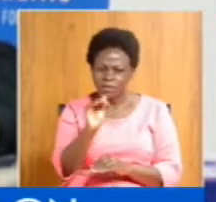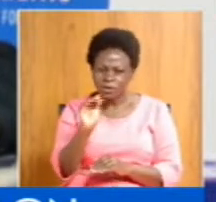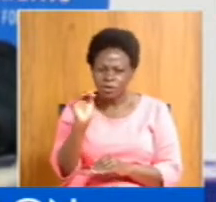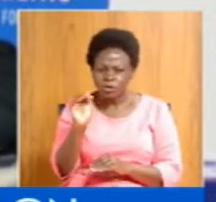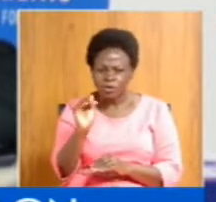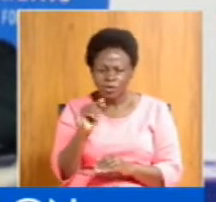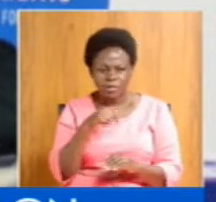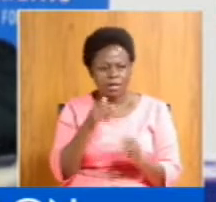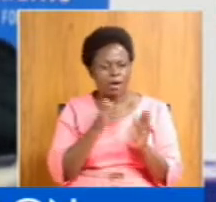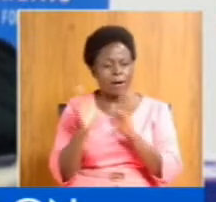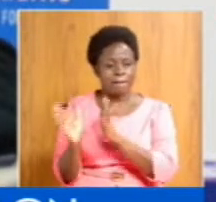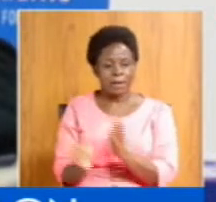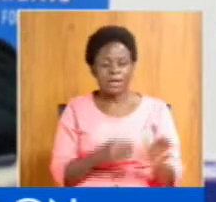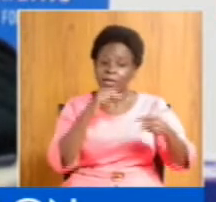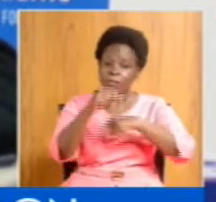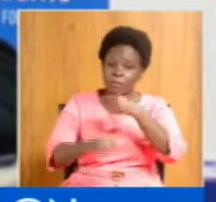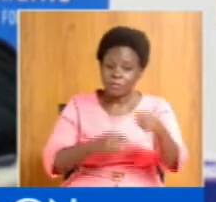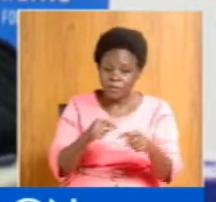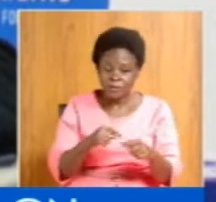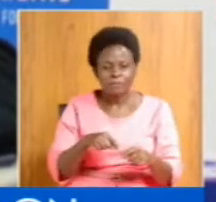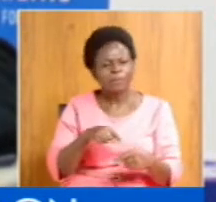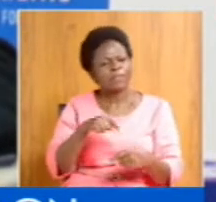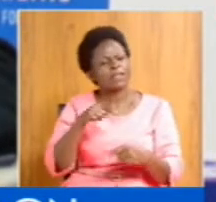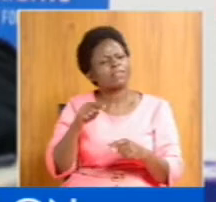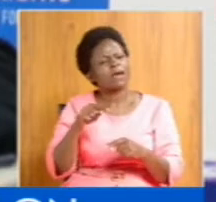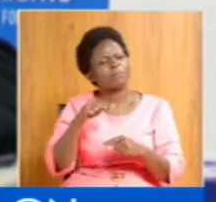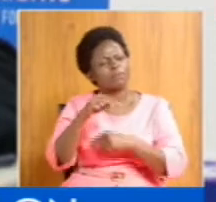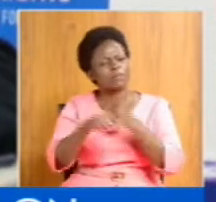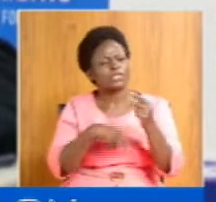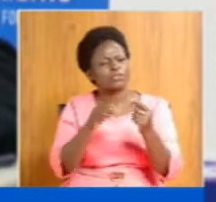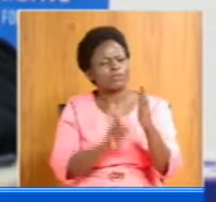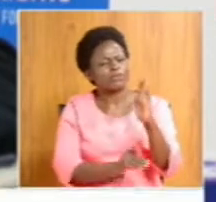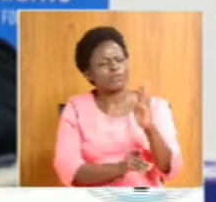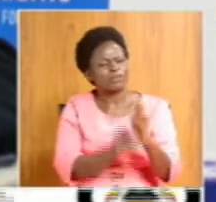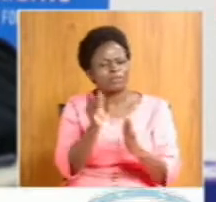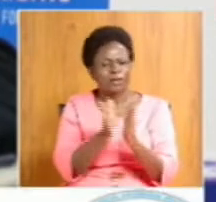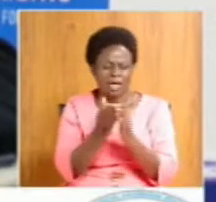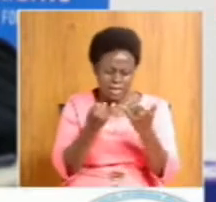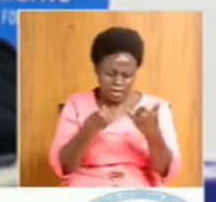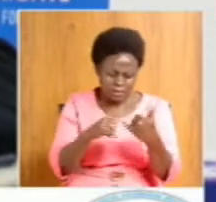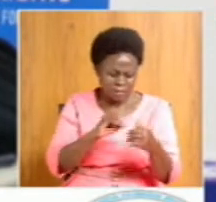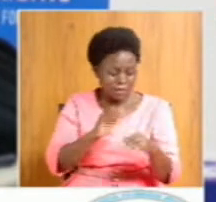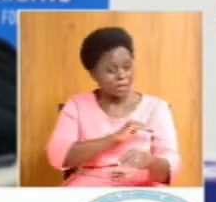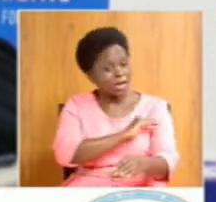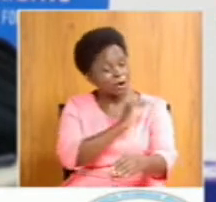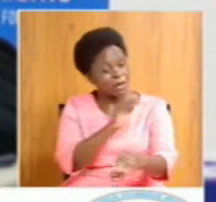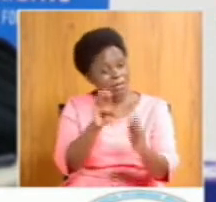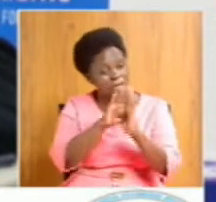our planning processes, in the processes of developing and implementing our programs,